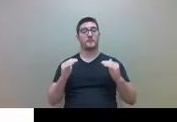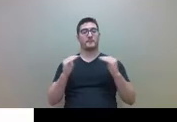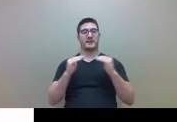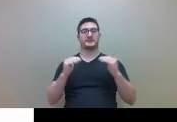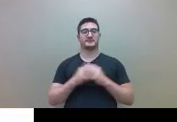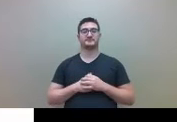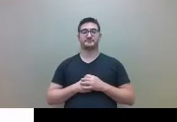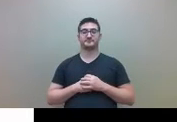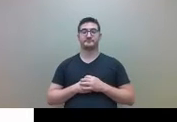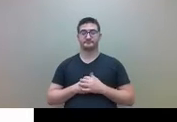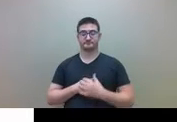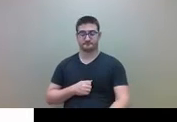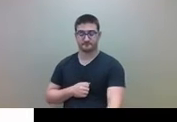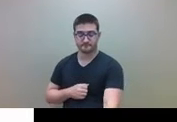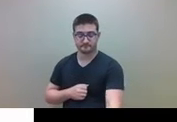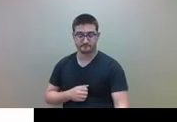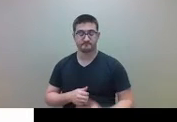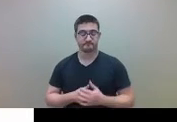Perfect.